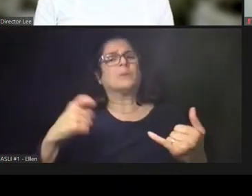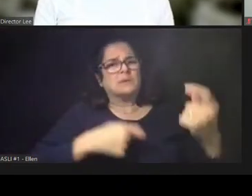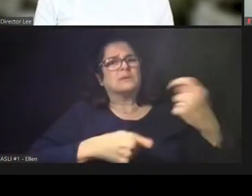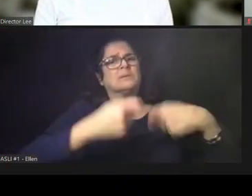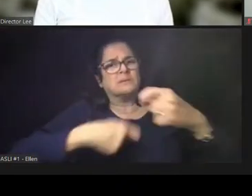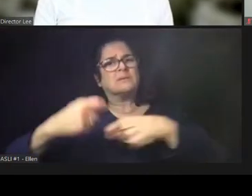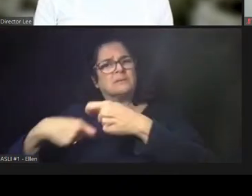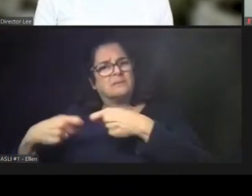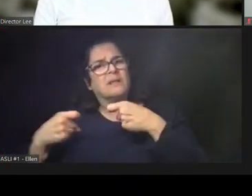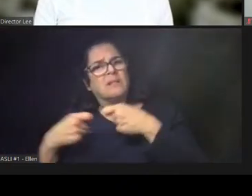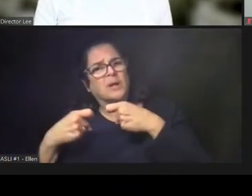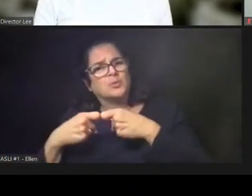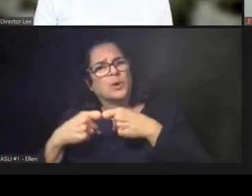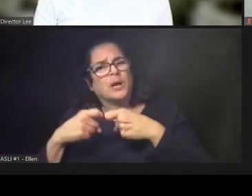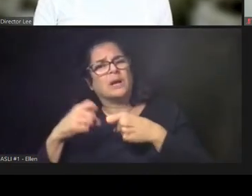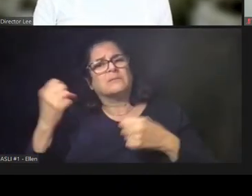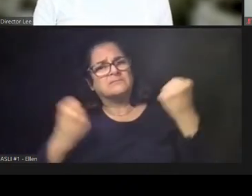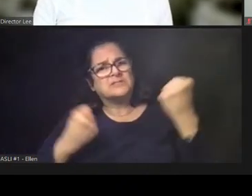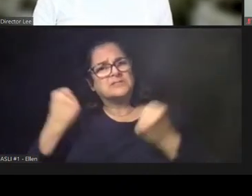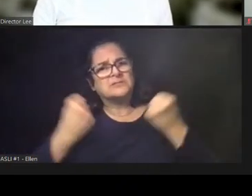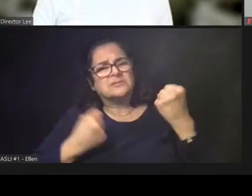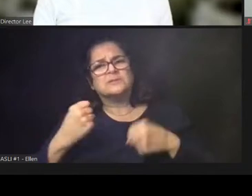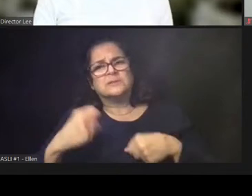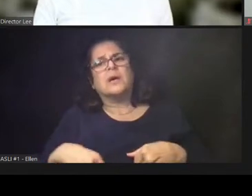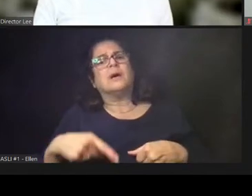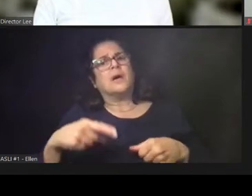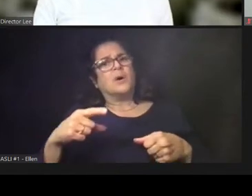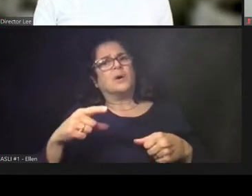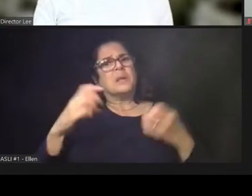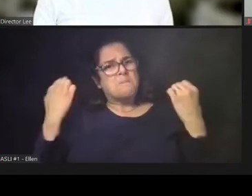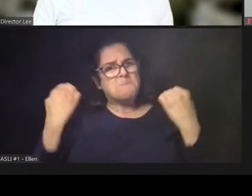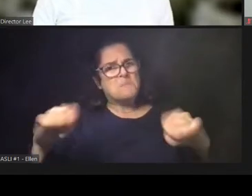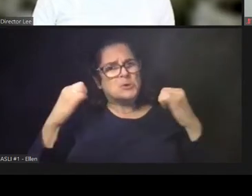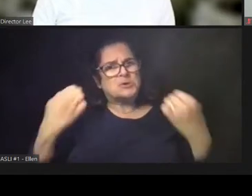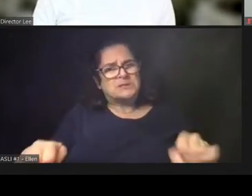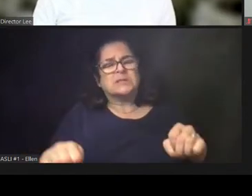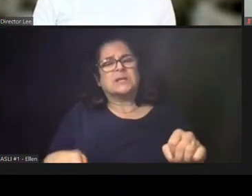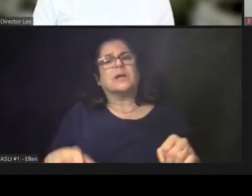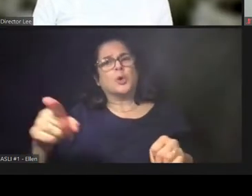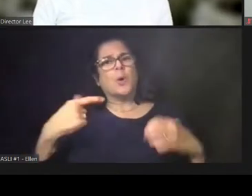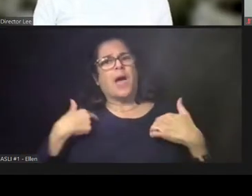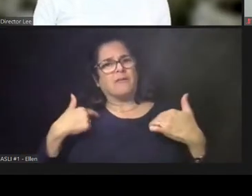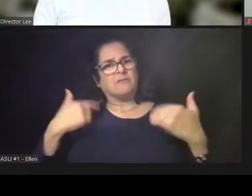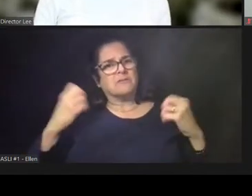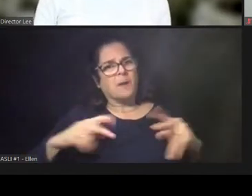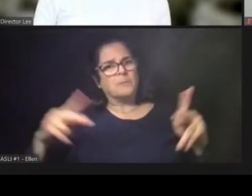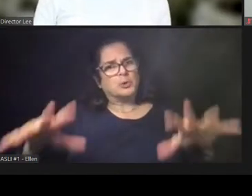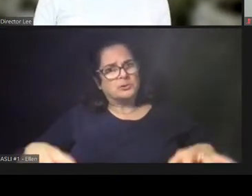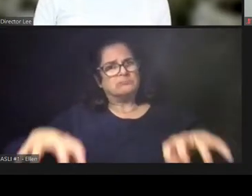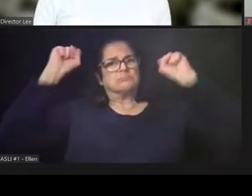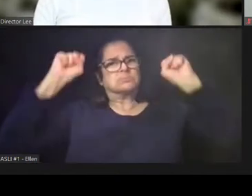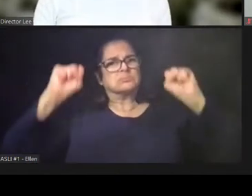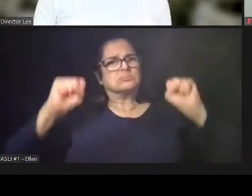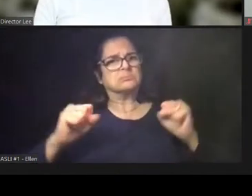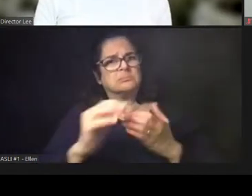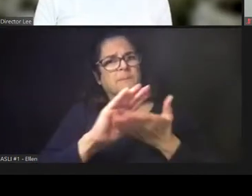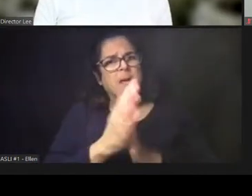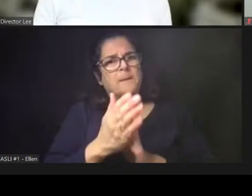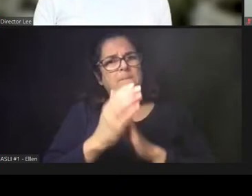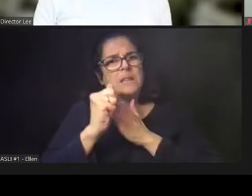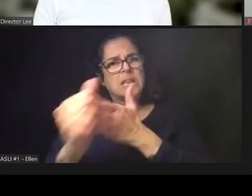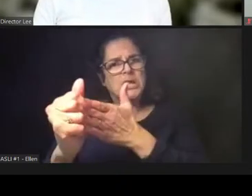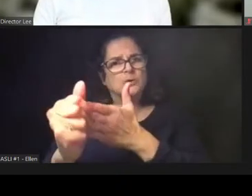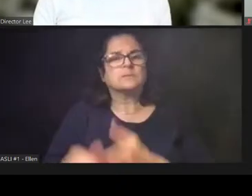crisis and you have a chance for leadership. Thank you for your attention to this matter. Thank you, Ms.